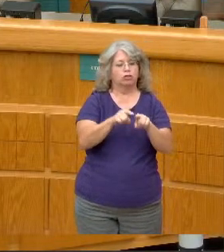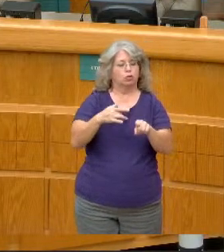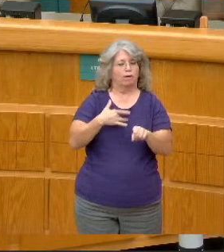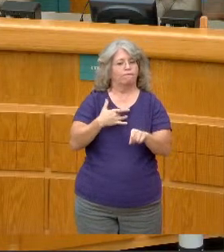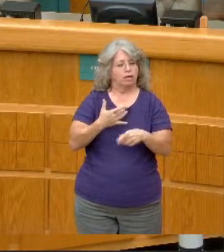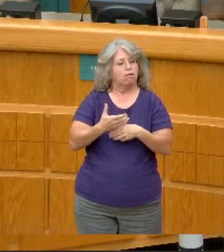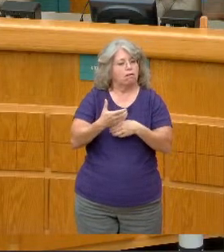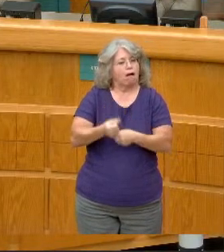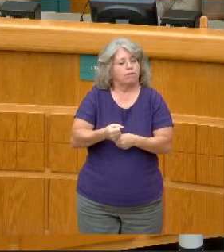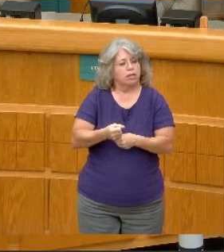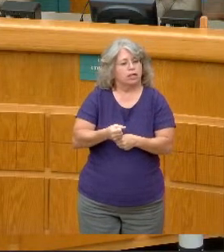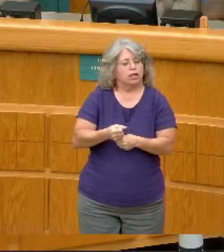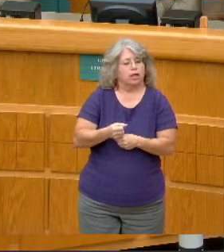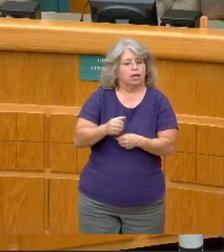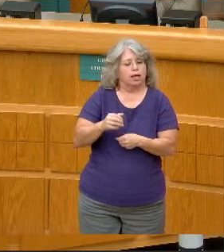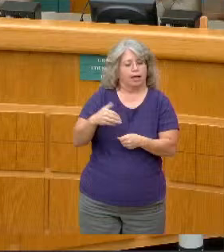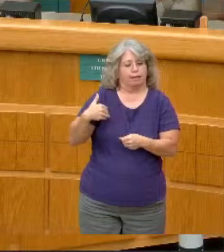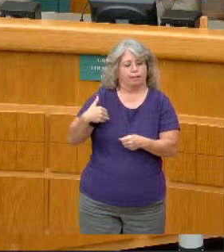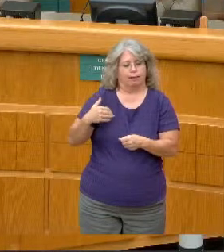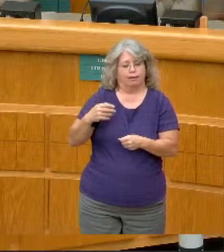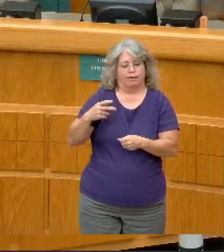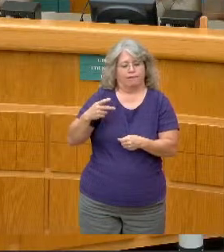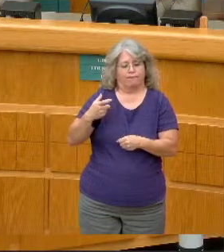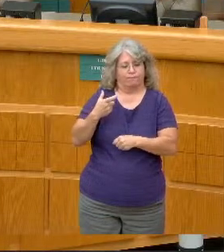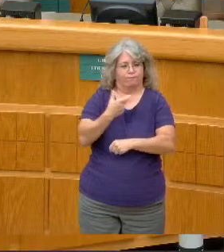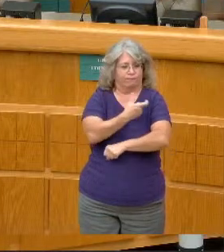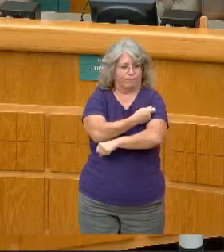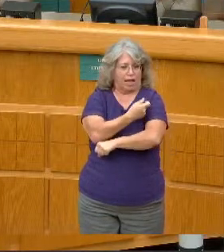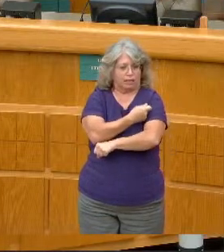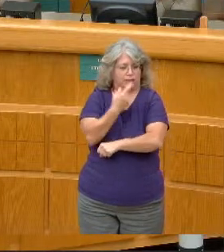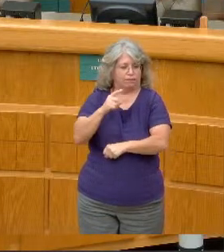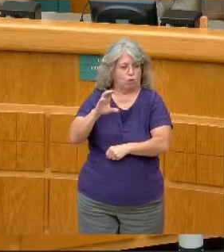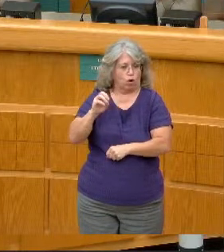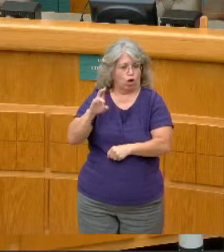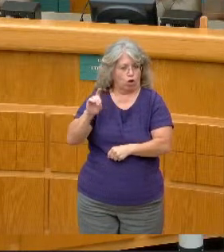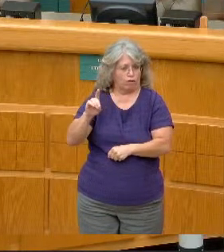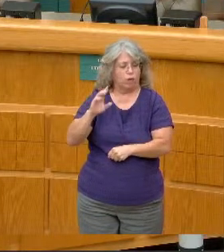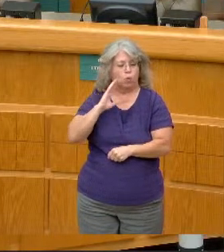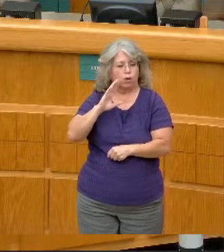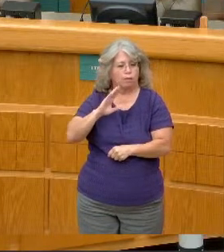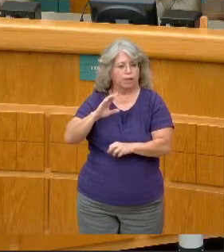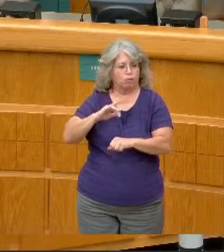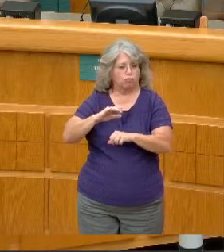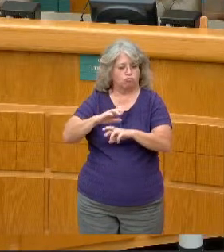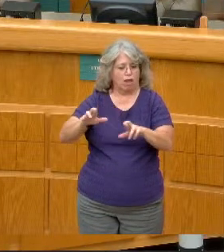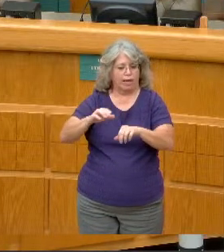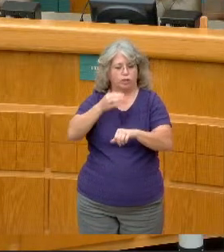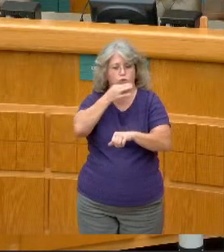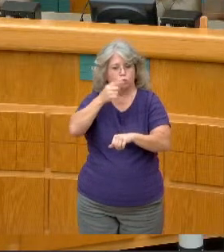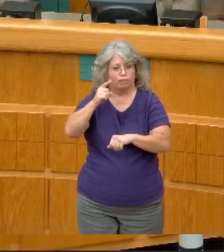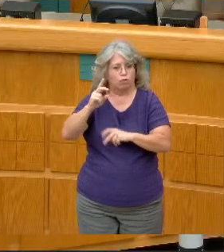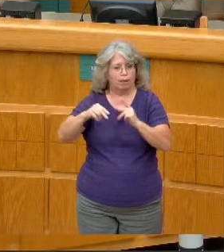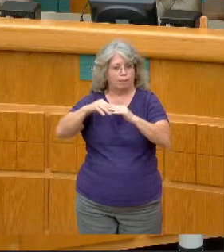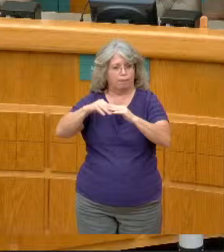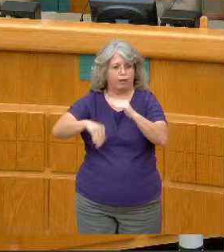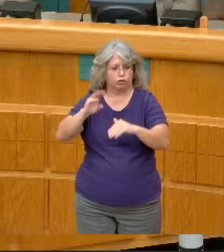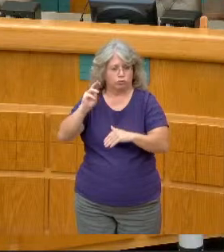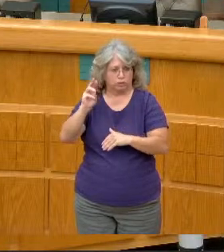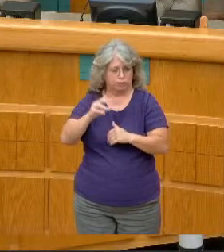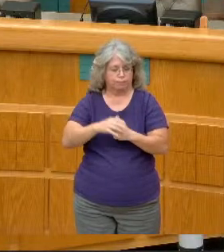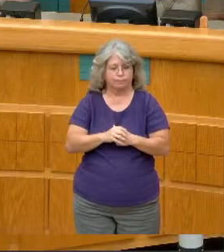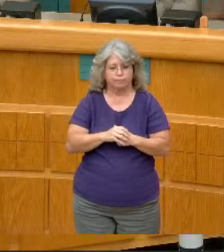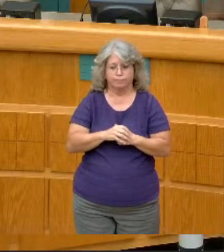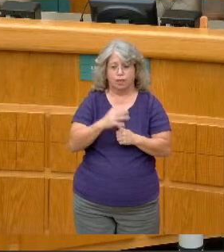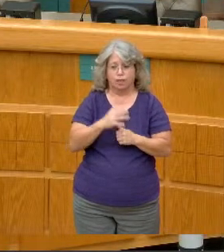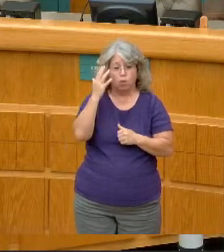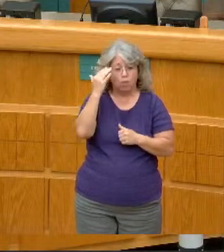vaccine will be available very soon. One of the requirements for receiving the COVID-19 vaccine is that anyone